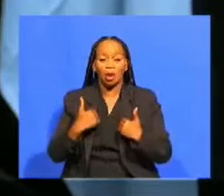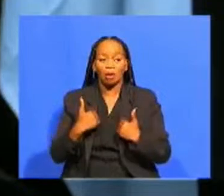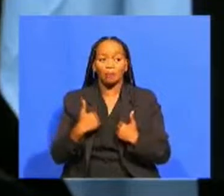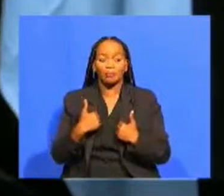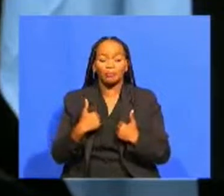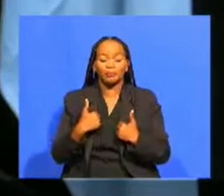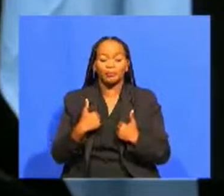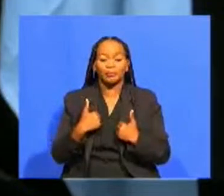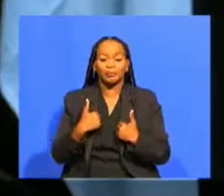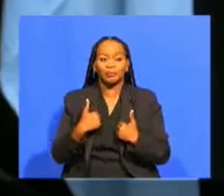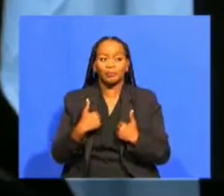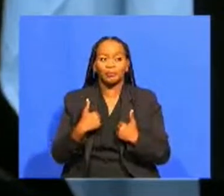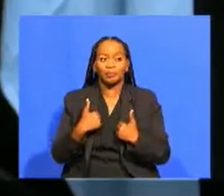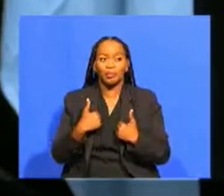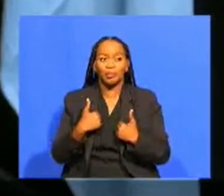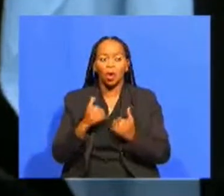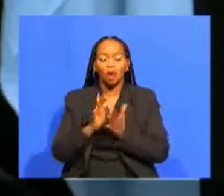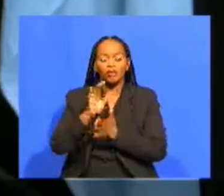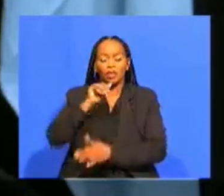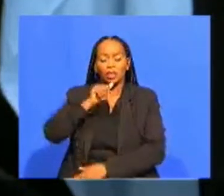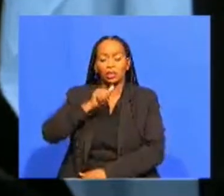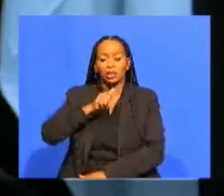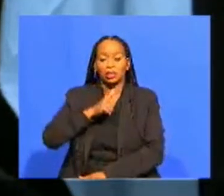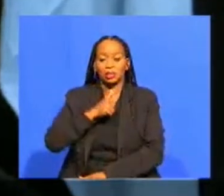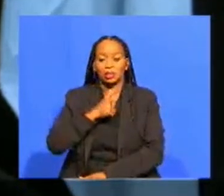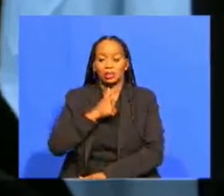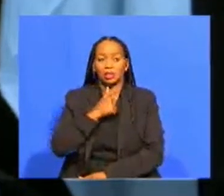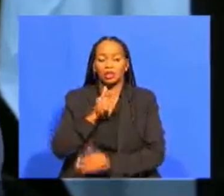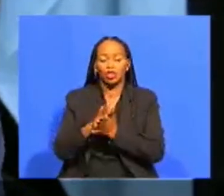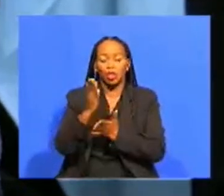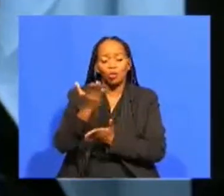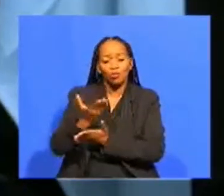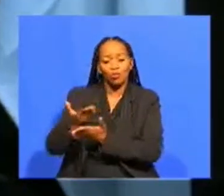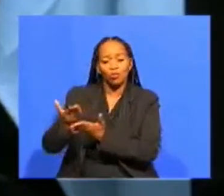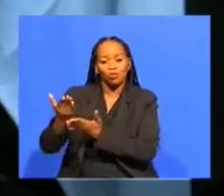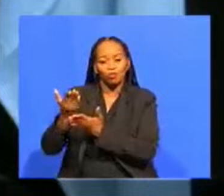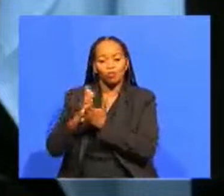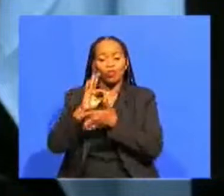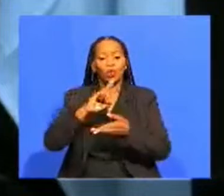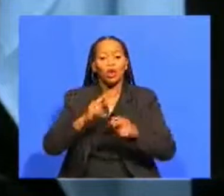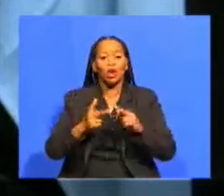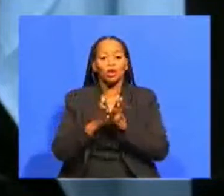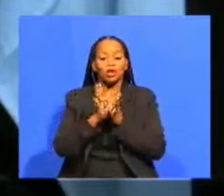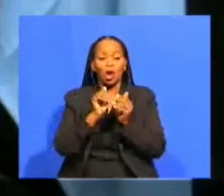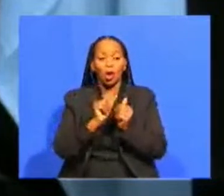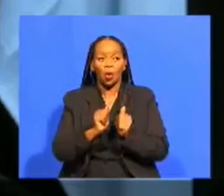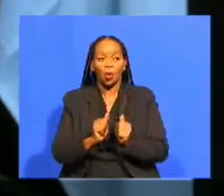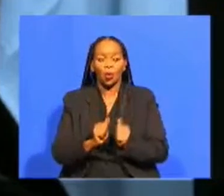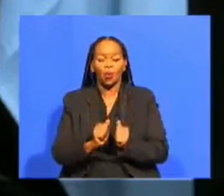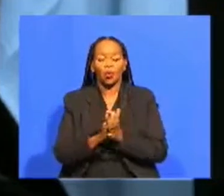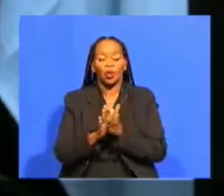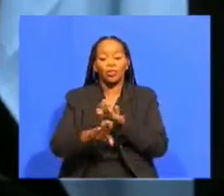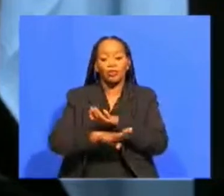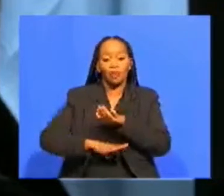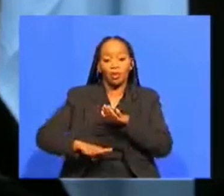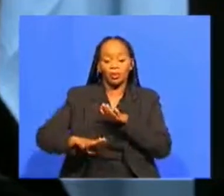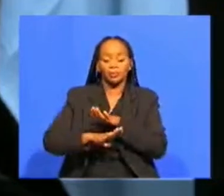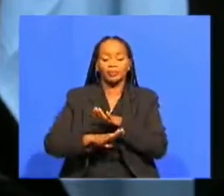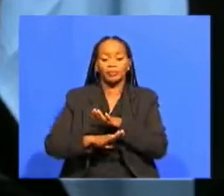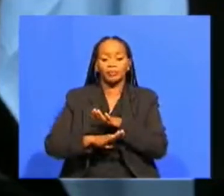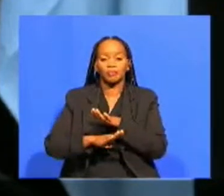had a very robust and engaging, meaningful relationship with the Clinton Foundation that